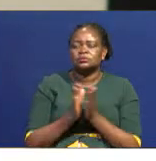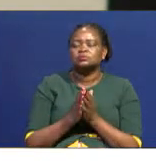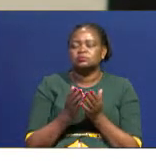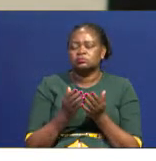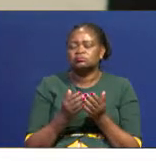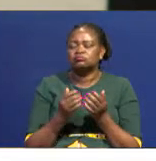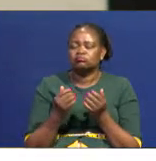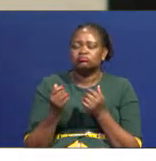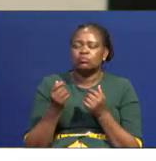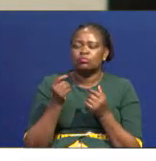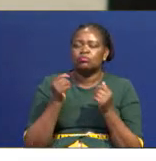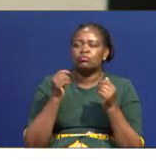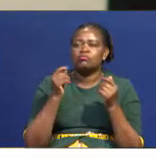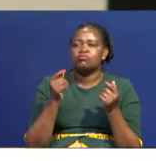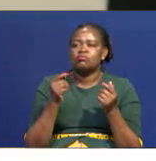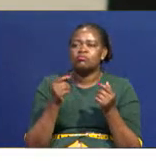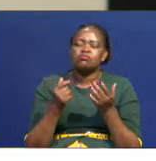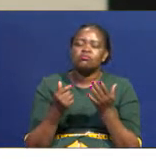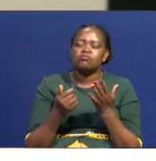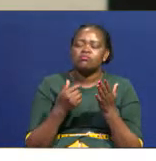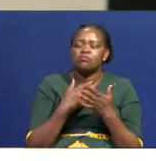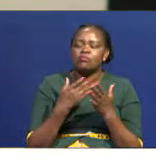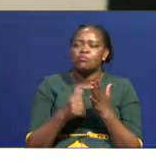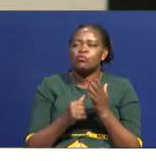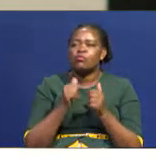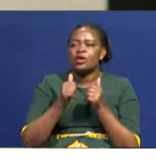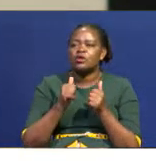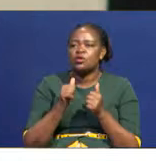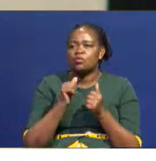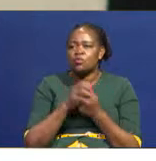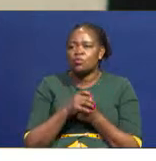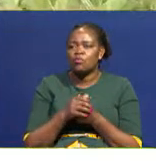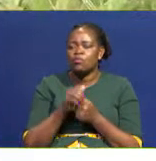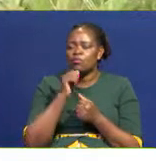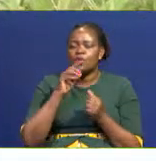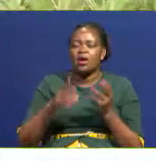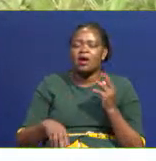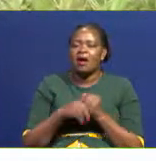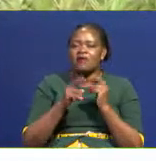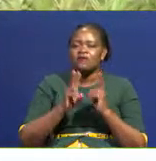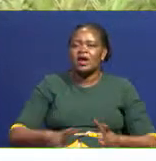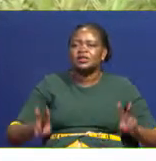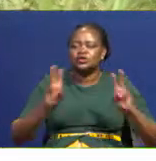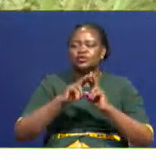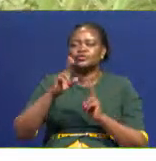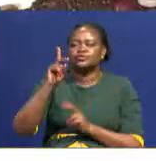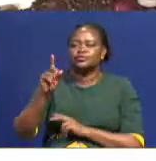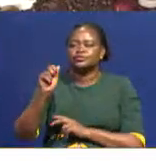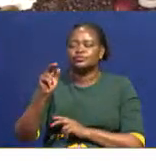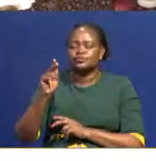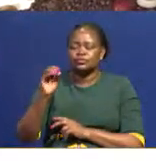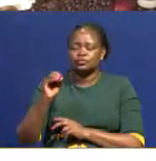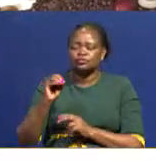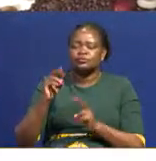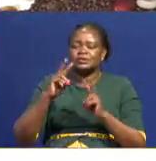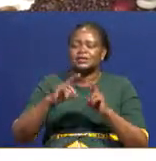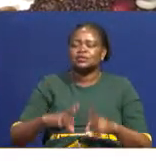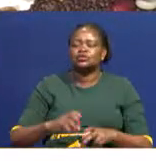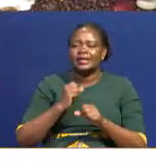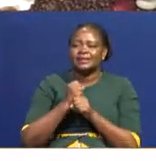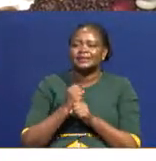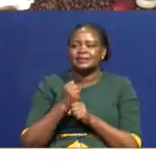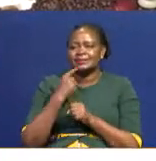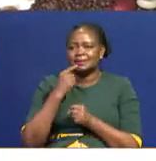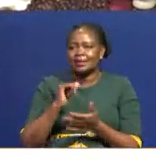workshops and conferences which are not adding value. Kenya Agricultural Livestock and Research Organization